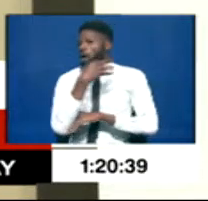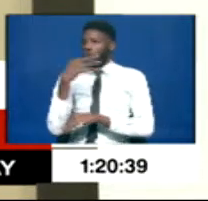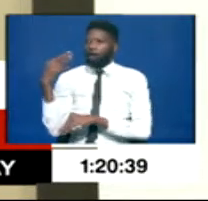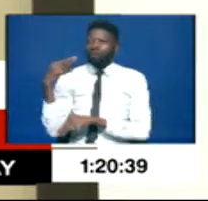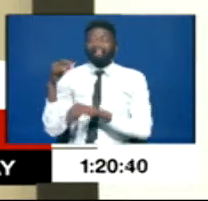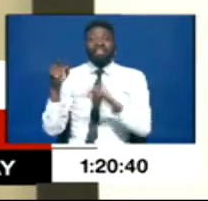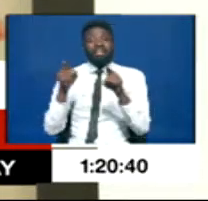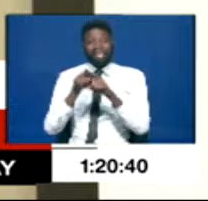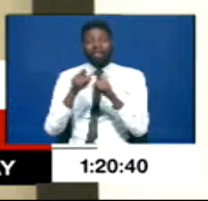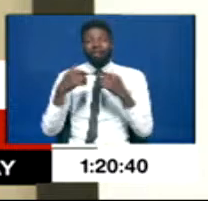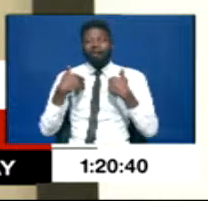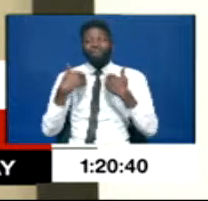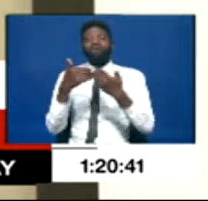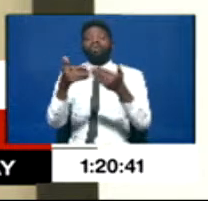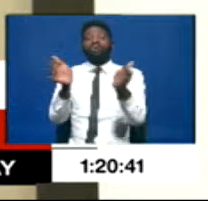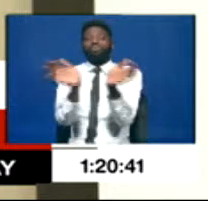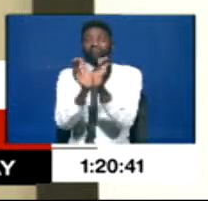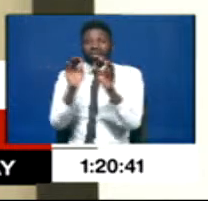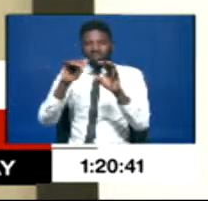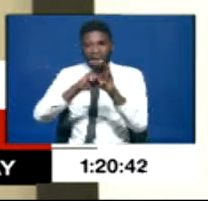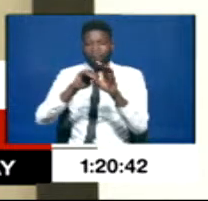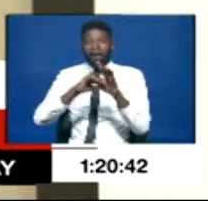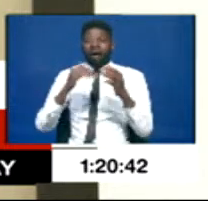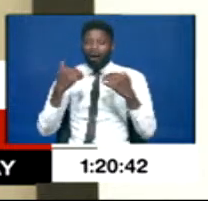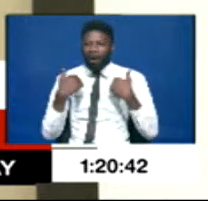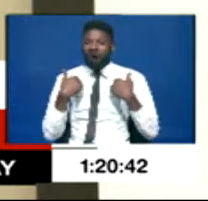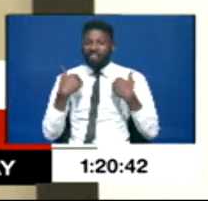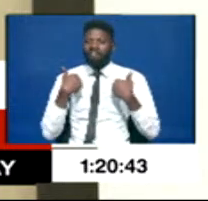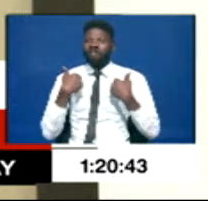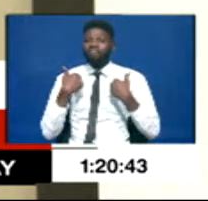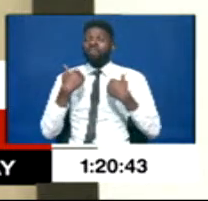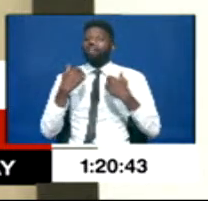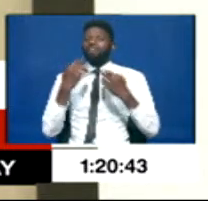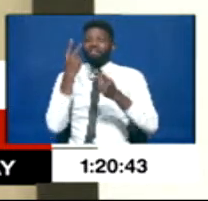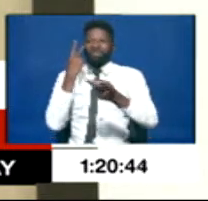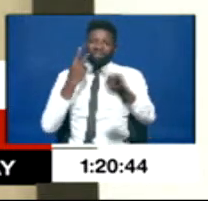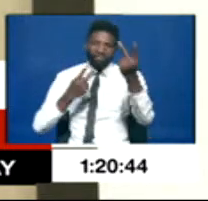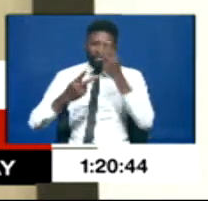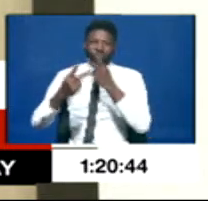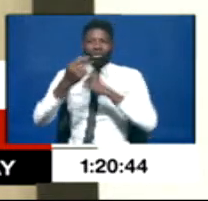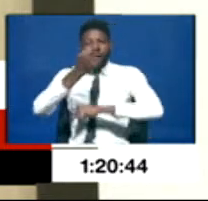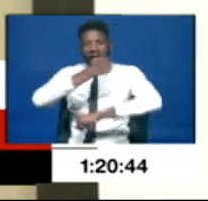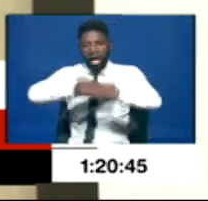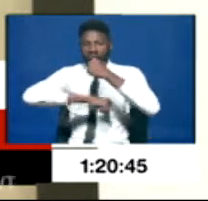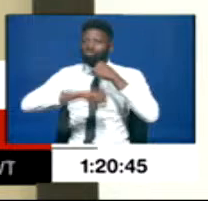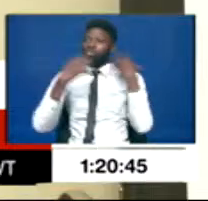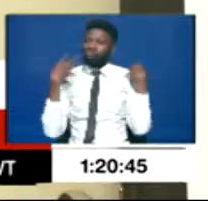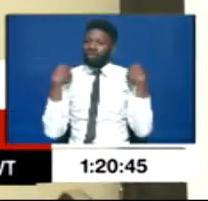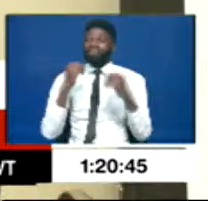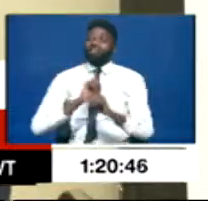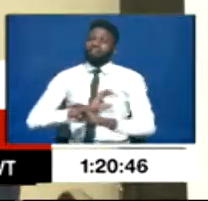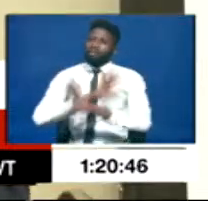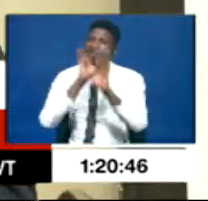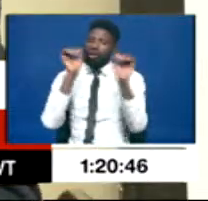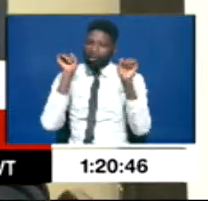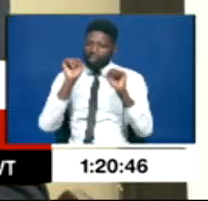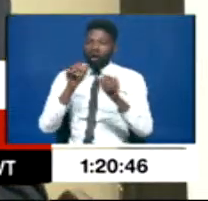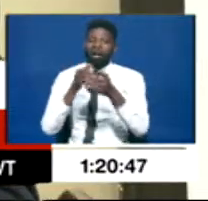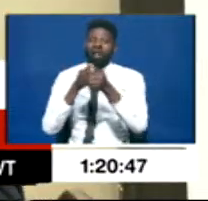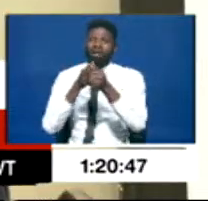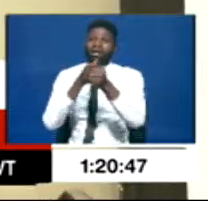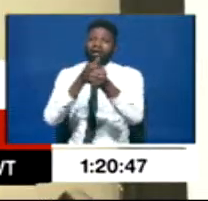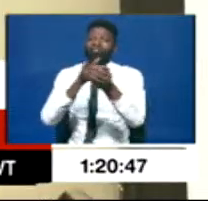visionaries, who can envisage a different environment around them and are leaders for change. There is